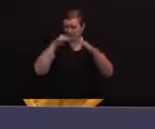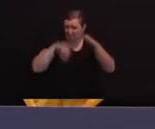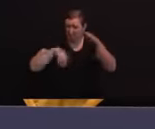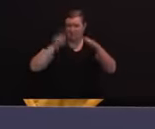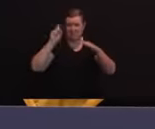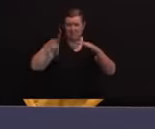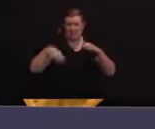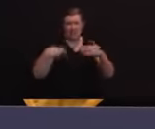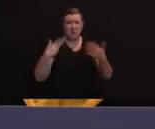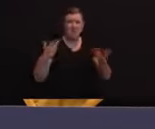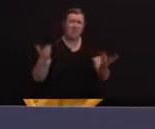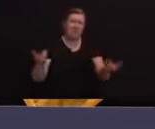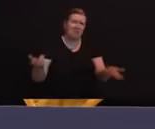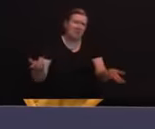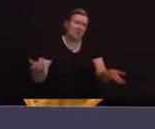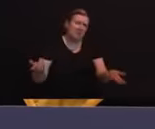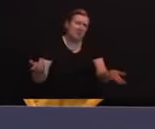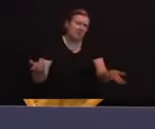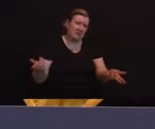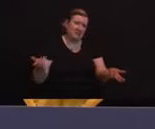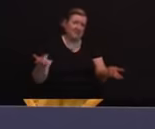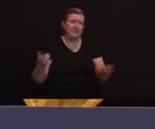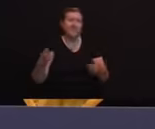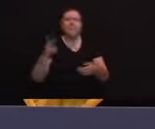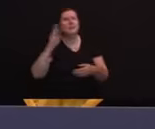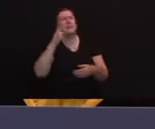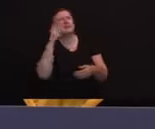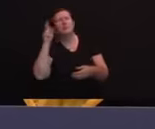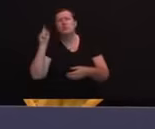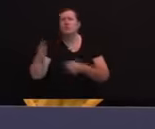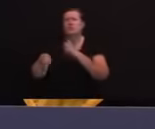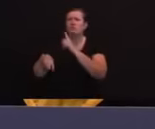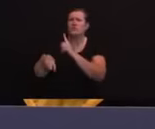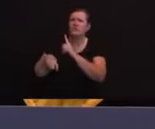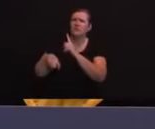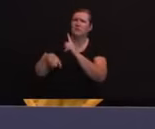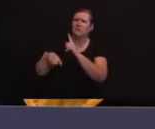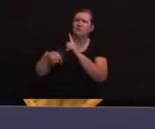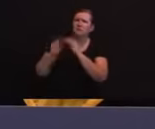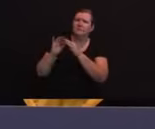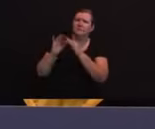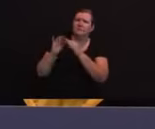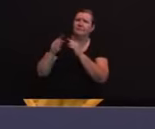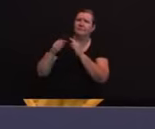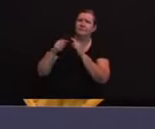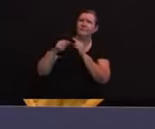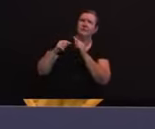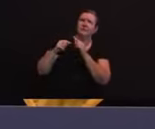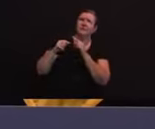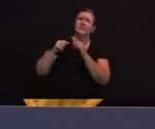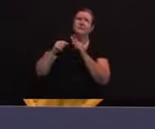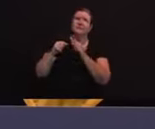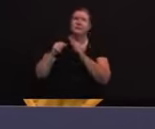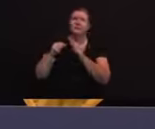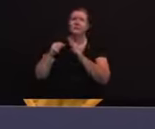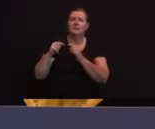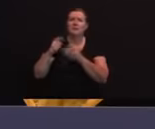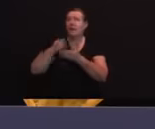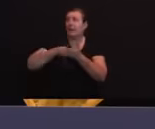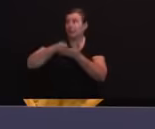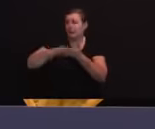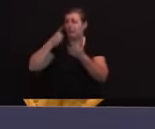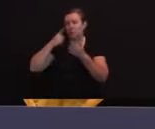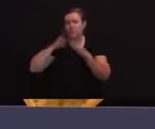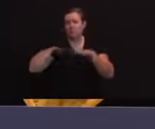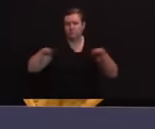Second question, Governor, you touched on this with the kids. You had some strong words for them in terms of their behavior. We have a lot of college